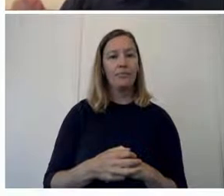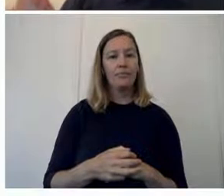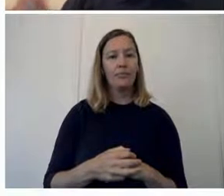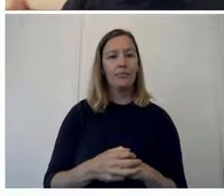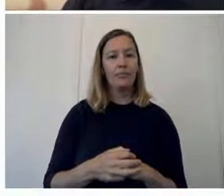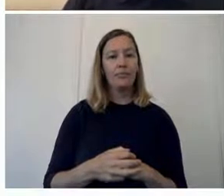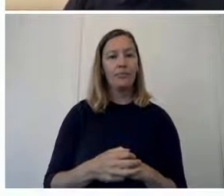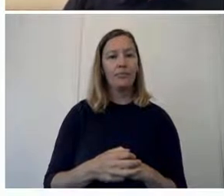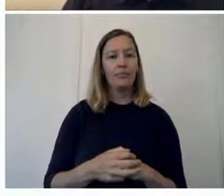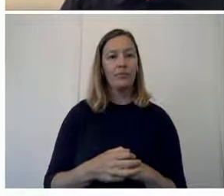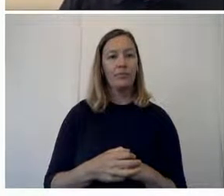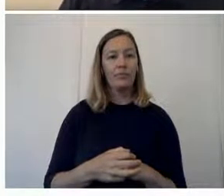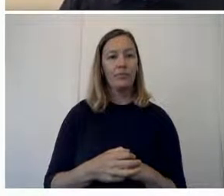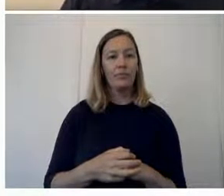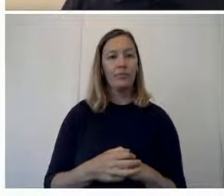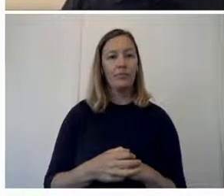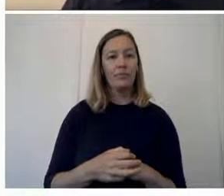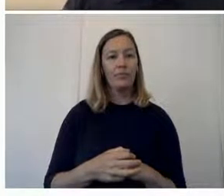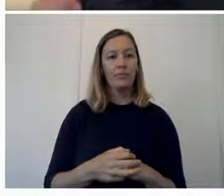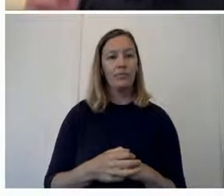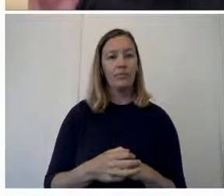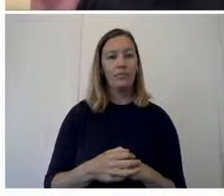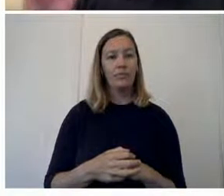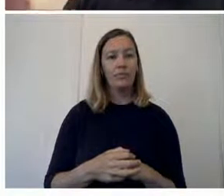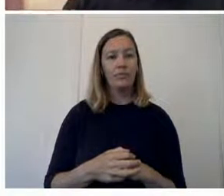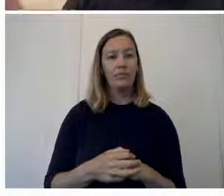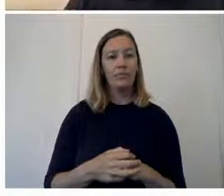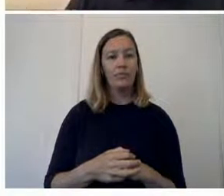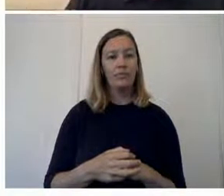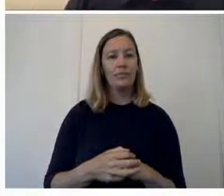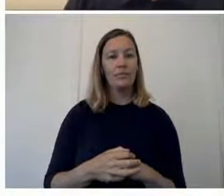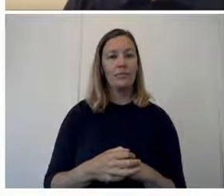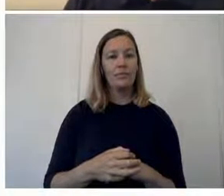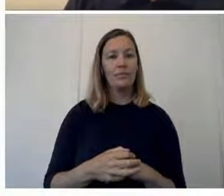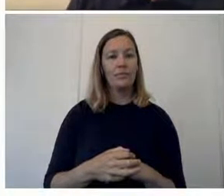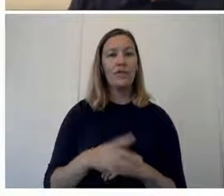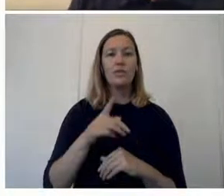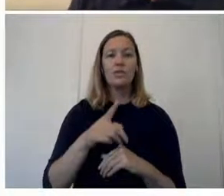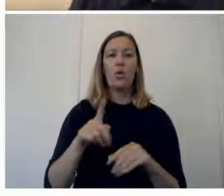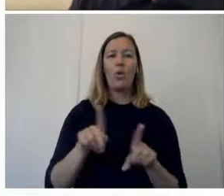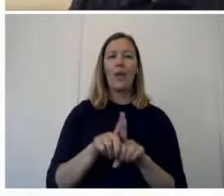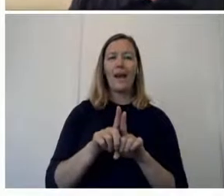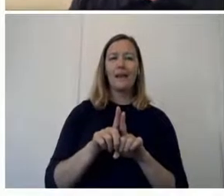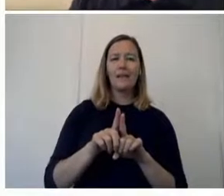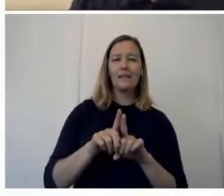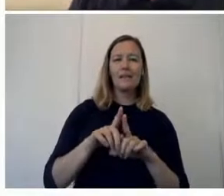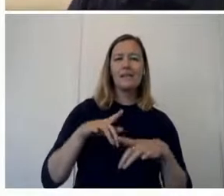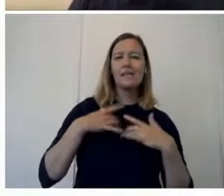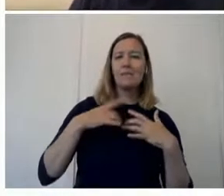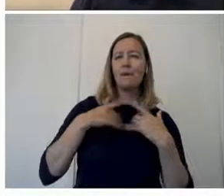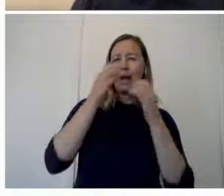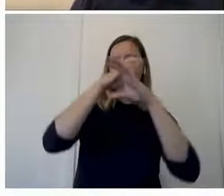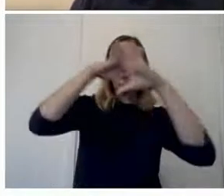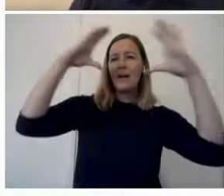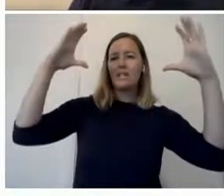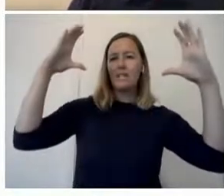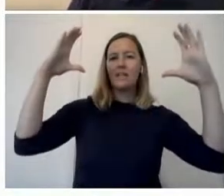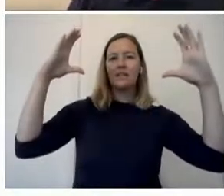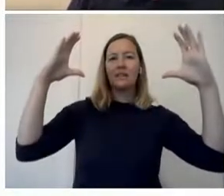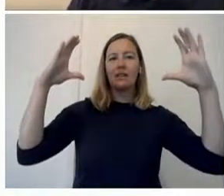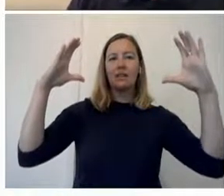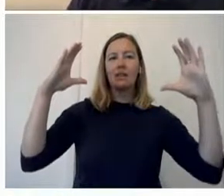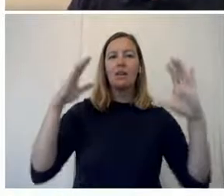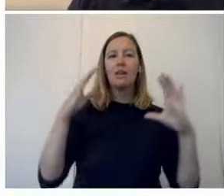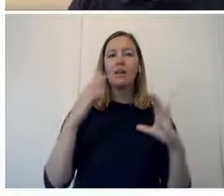significantly higher for things like stimulate your imagination. So it's like 26% in the